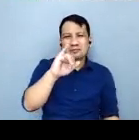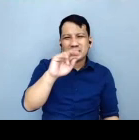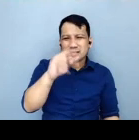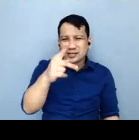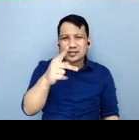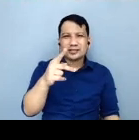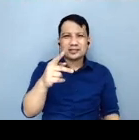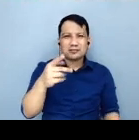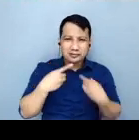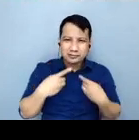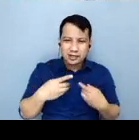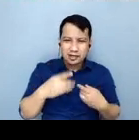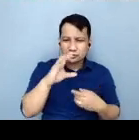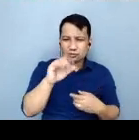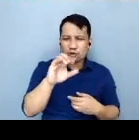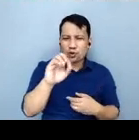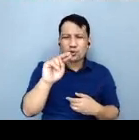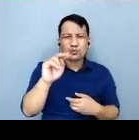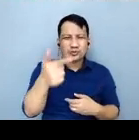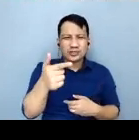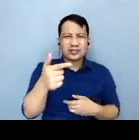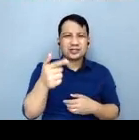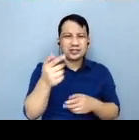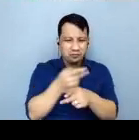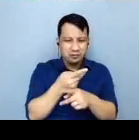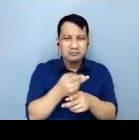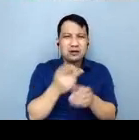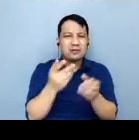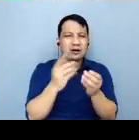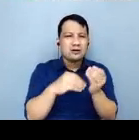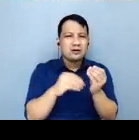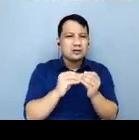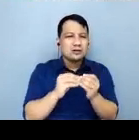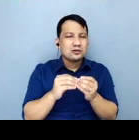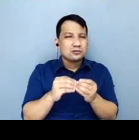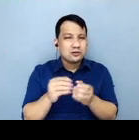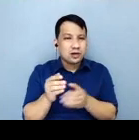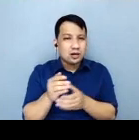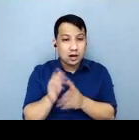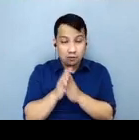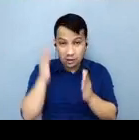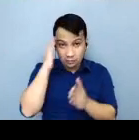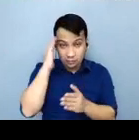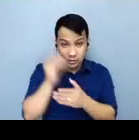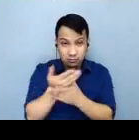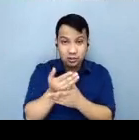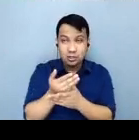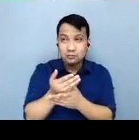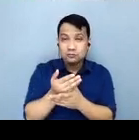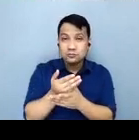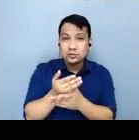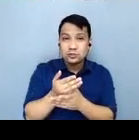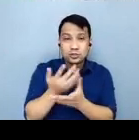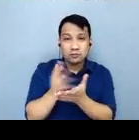for products, actually is among the larger contributors of pollutants in